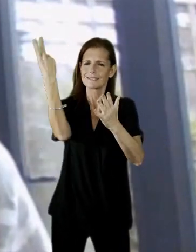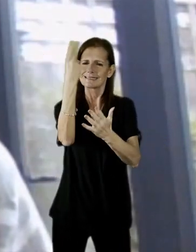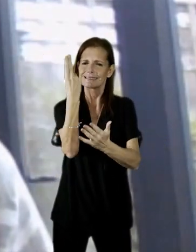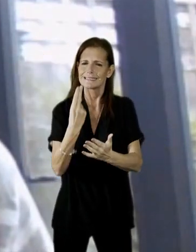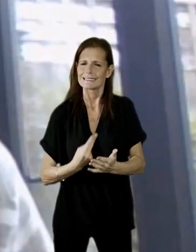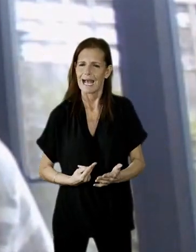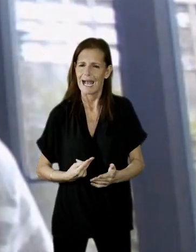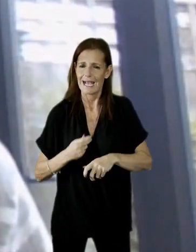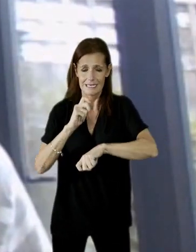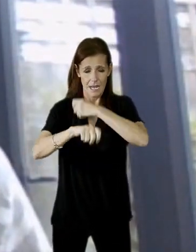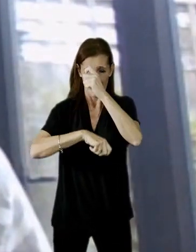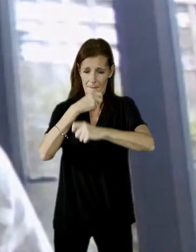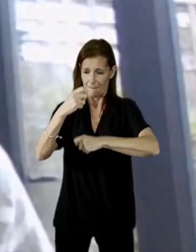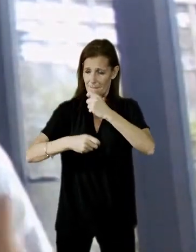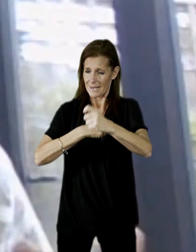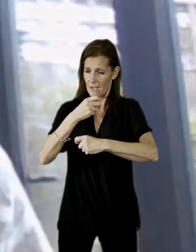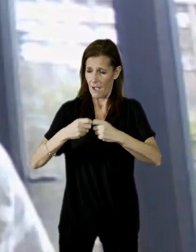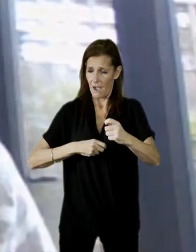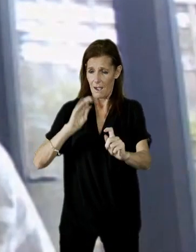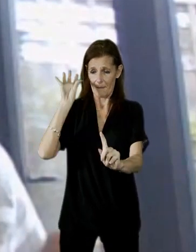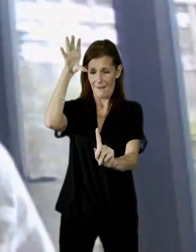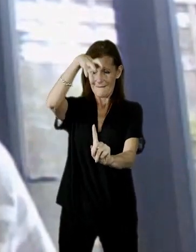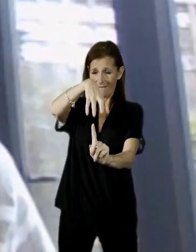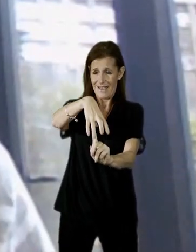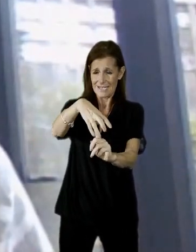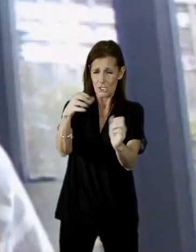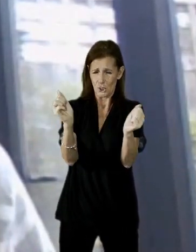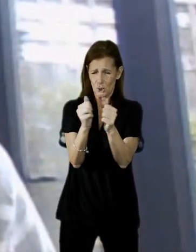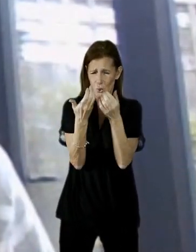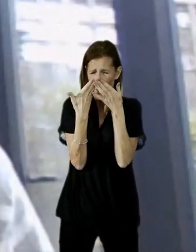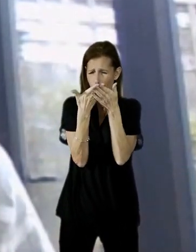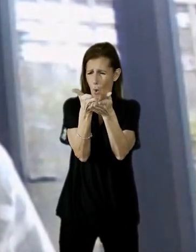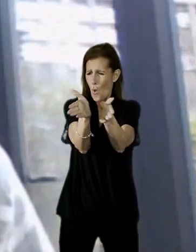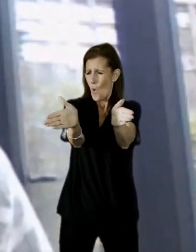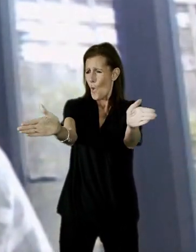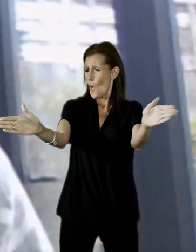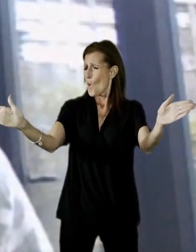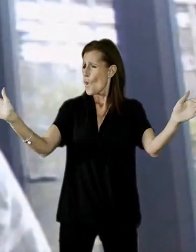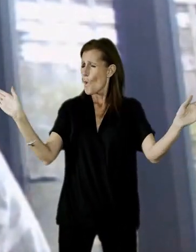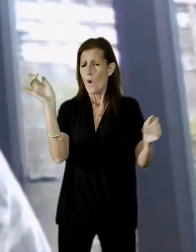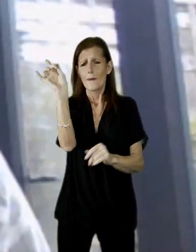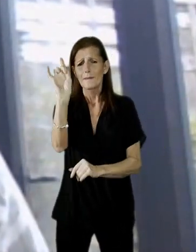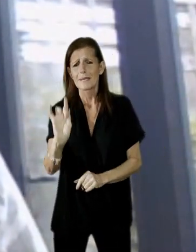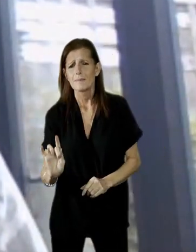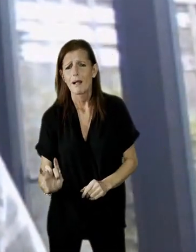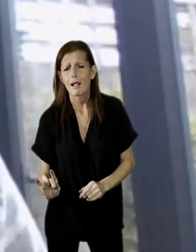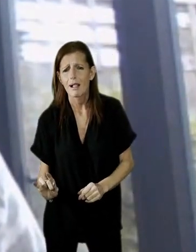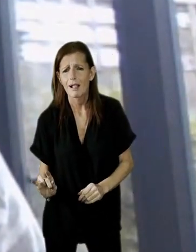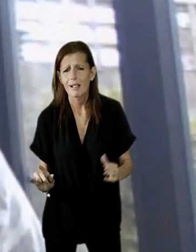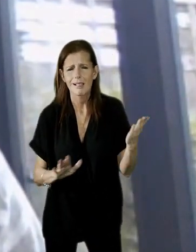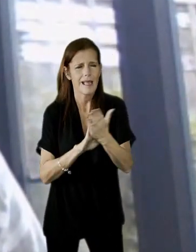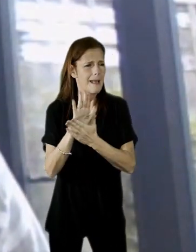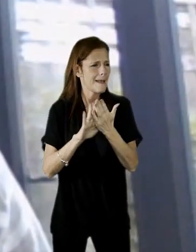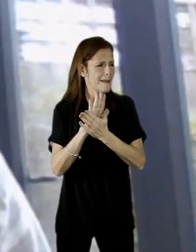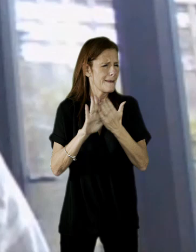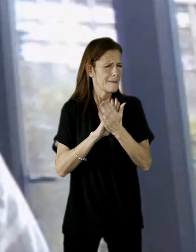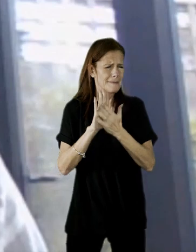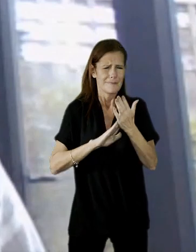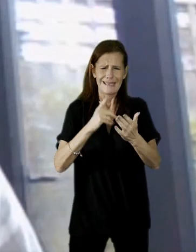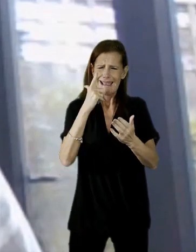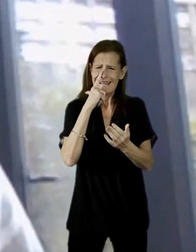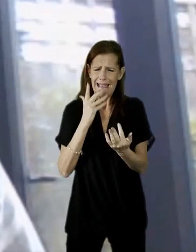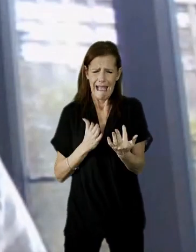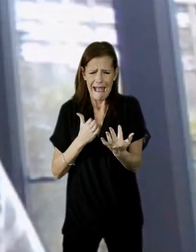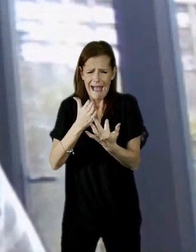range of people. So you can provide seamless accessibility that doesn't take away from the